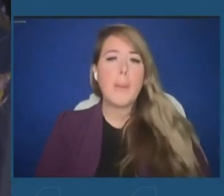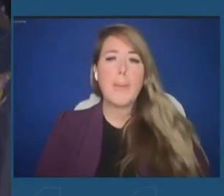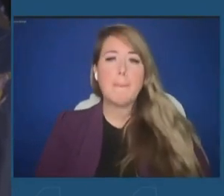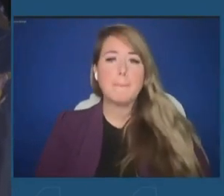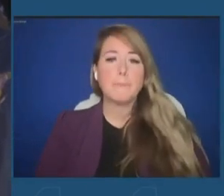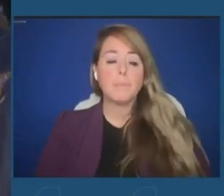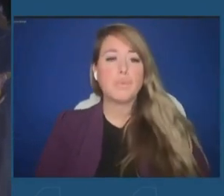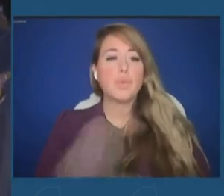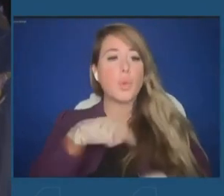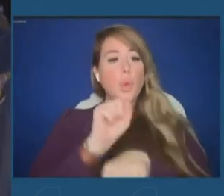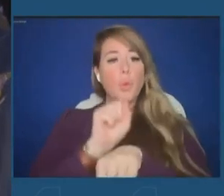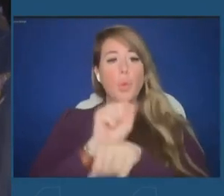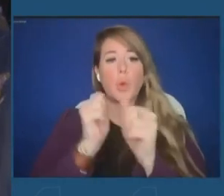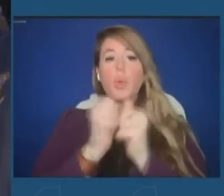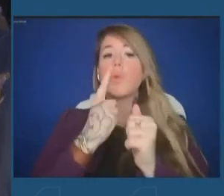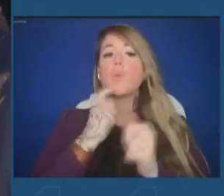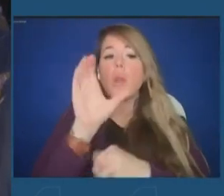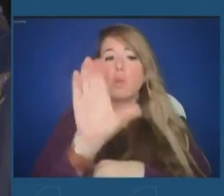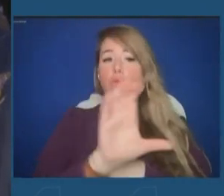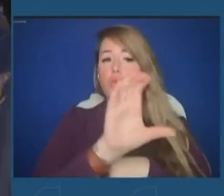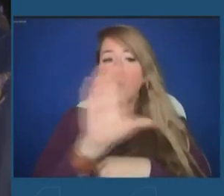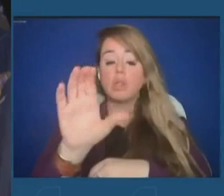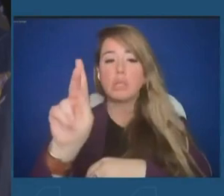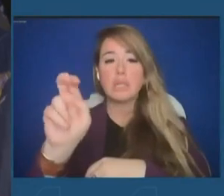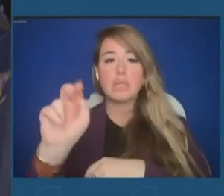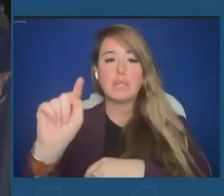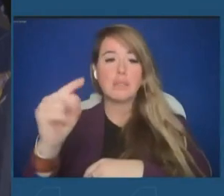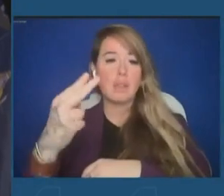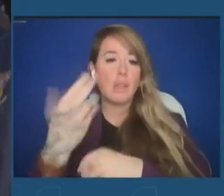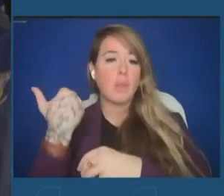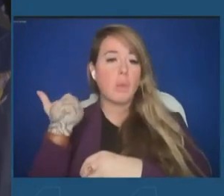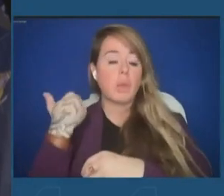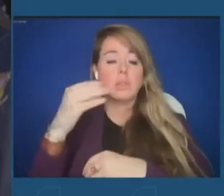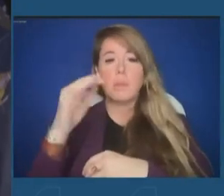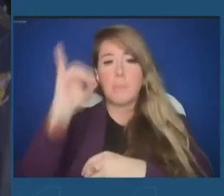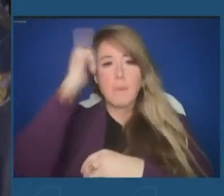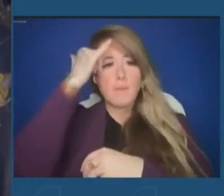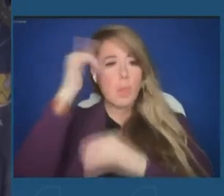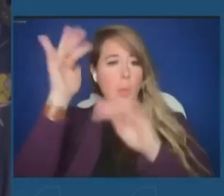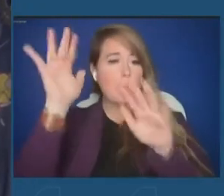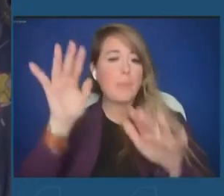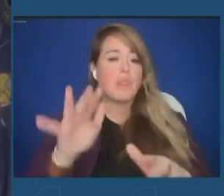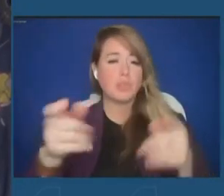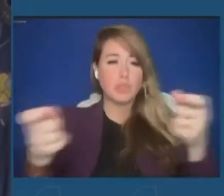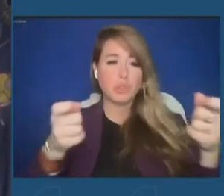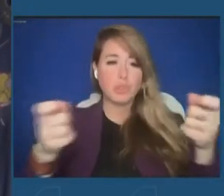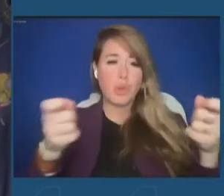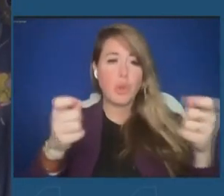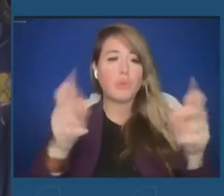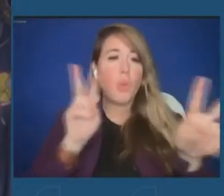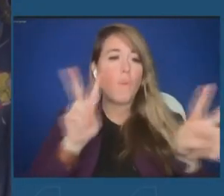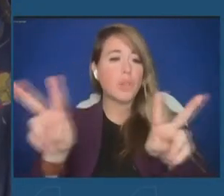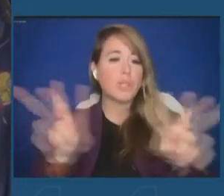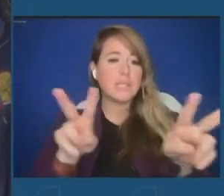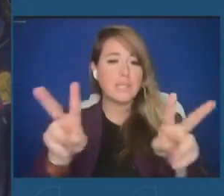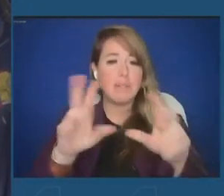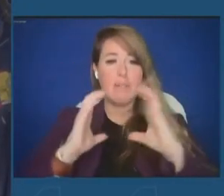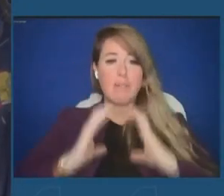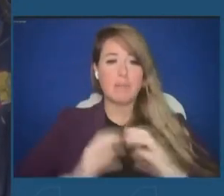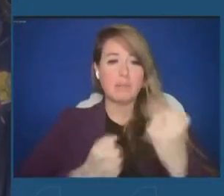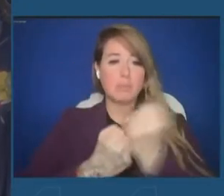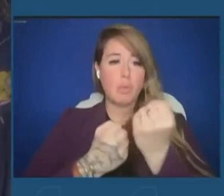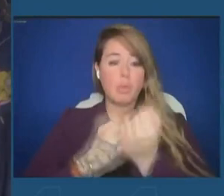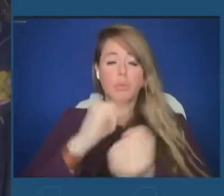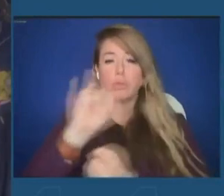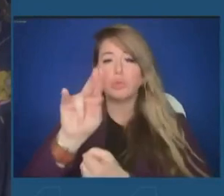Working with the Red Cross, Kenneth was the Buffalo Blizzard director in charge of overseeing procedure and client support. Juliana was